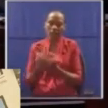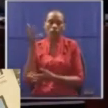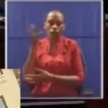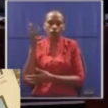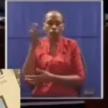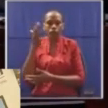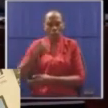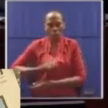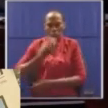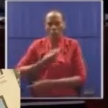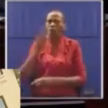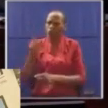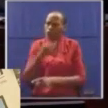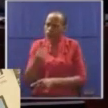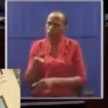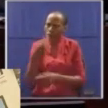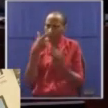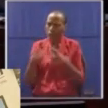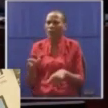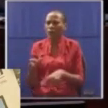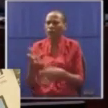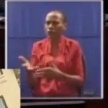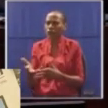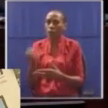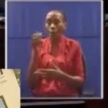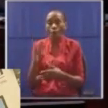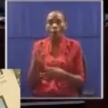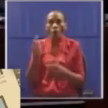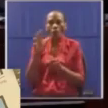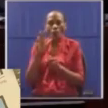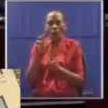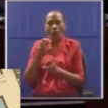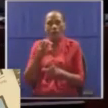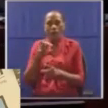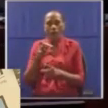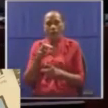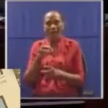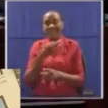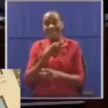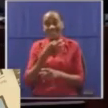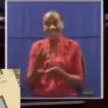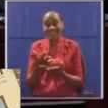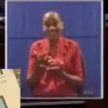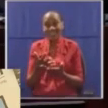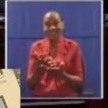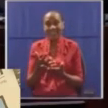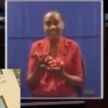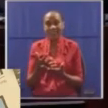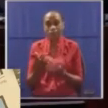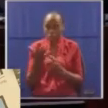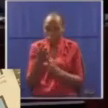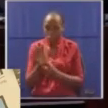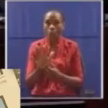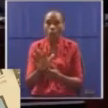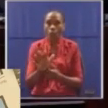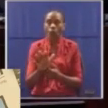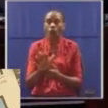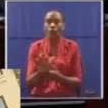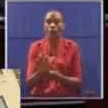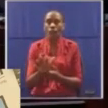as extreme detestation and vilification, which risks provoking discriminatory activities against that